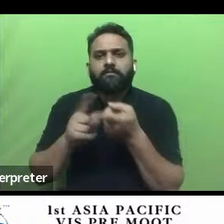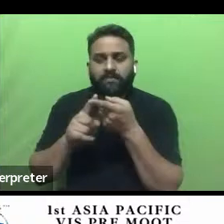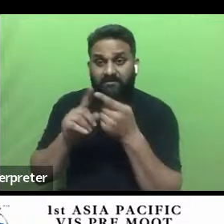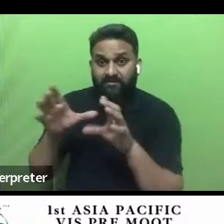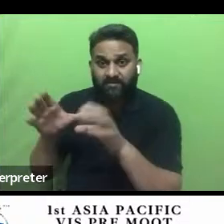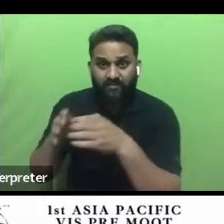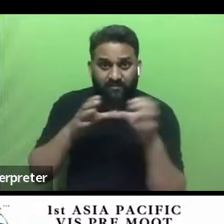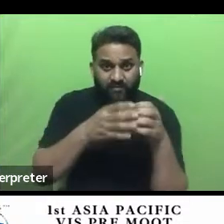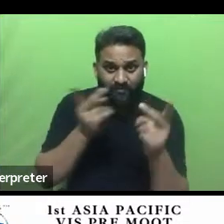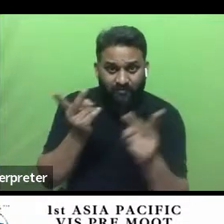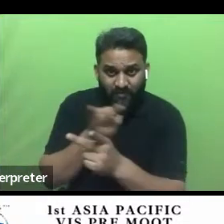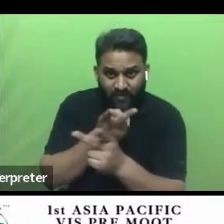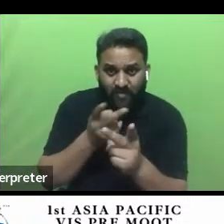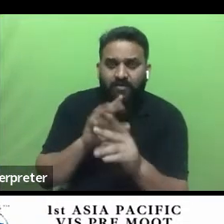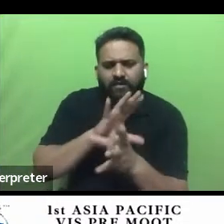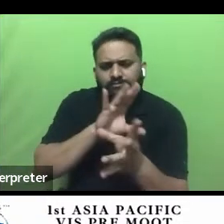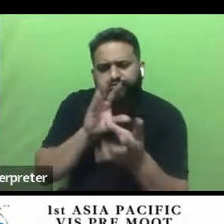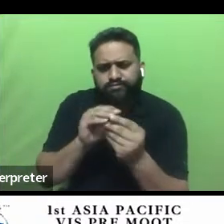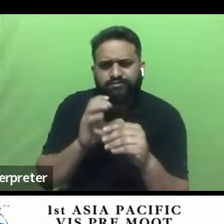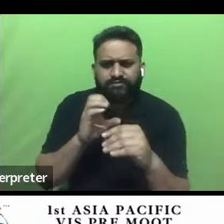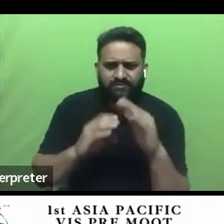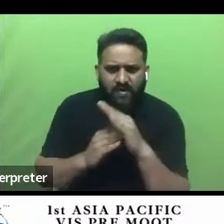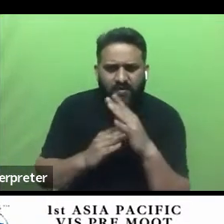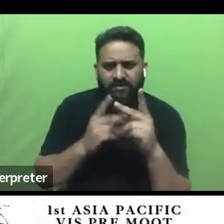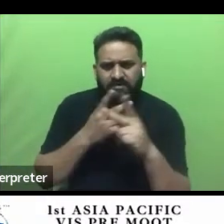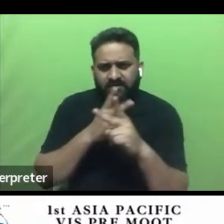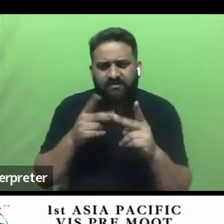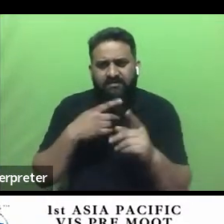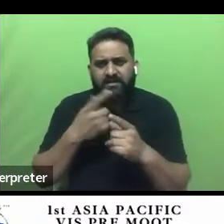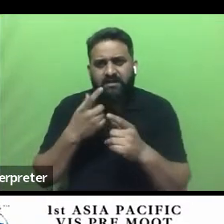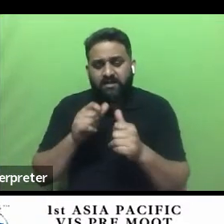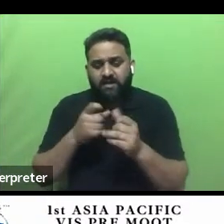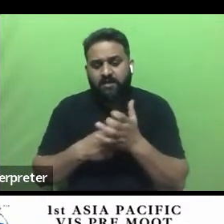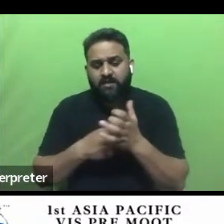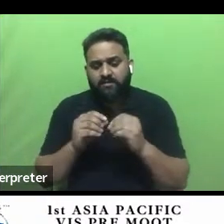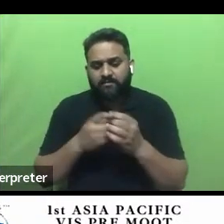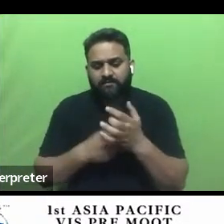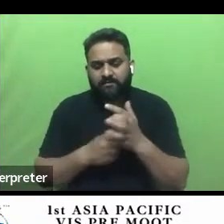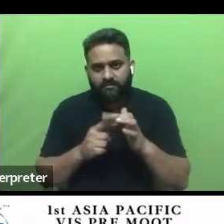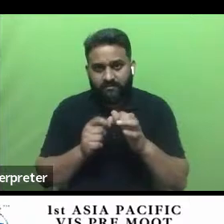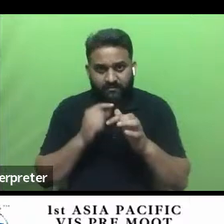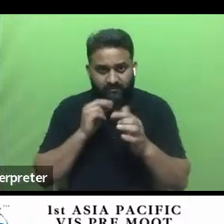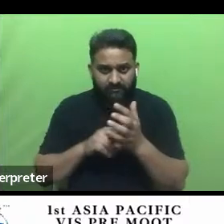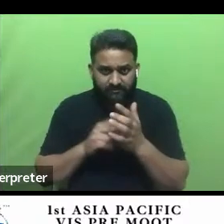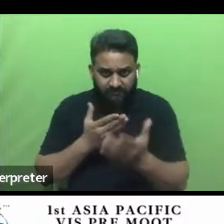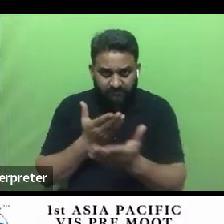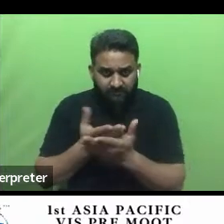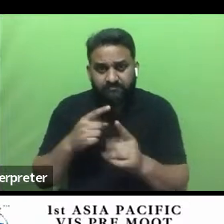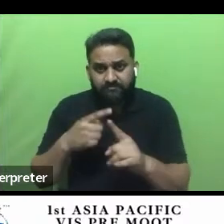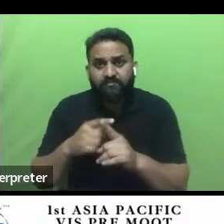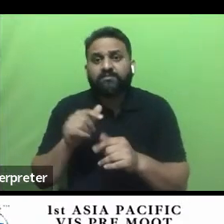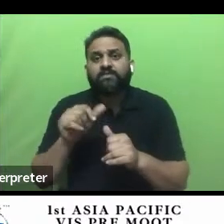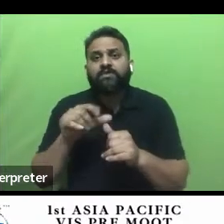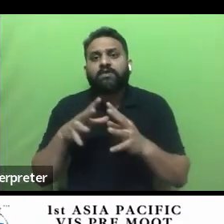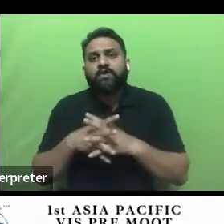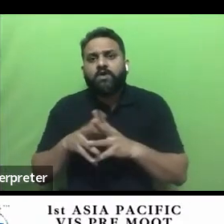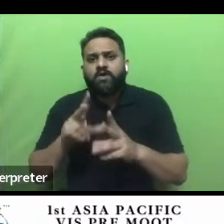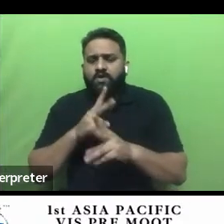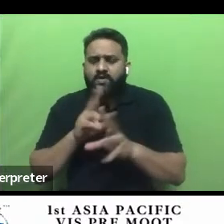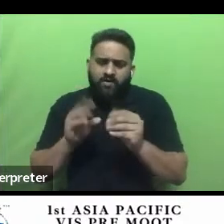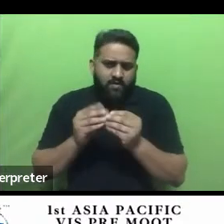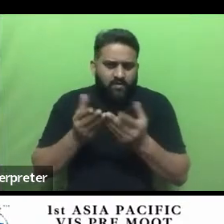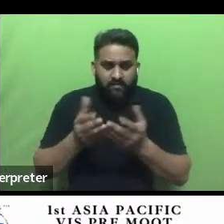intended for the whole contract, including the arbitration agreement, to be governed by the law of Mediterranean. Further,